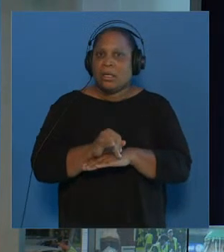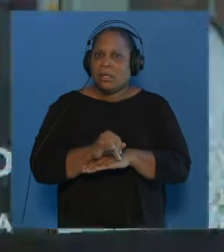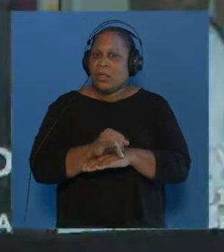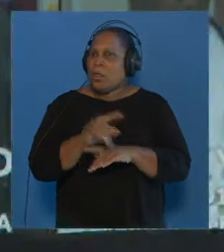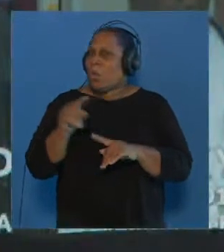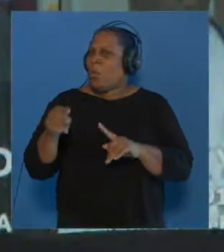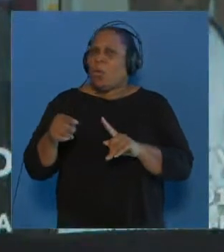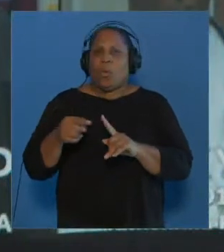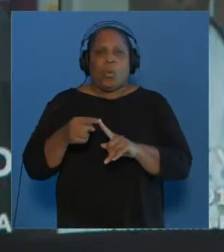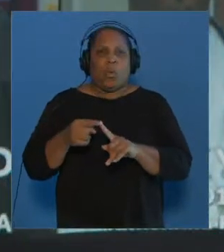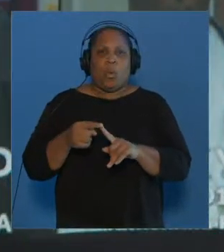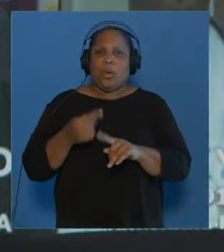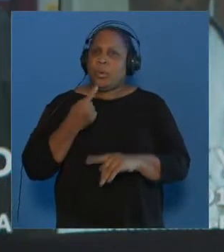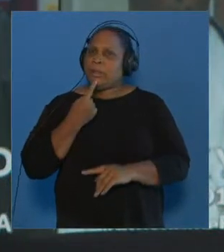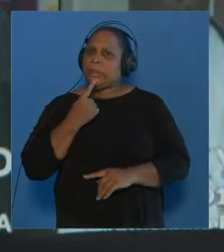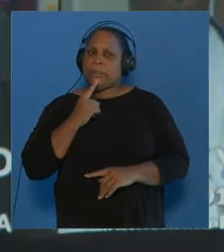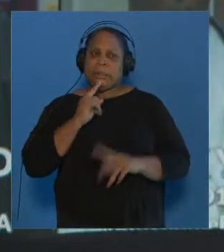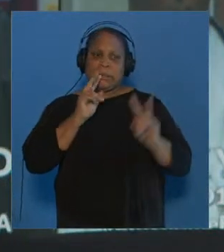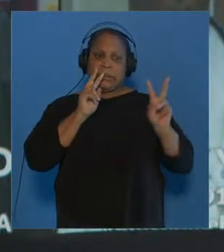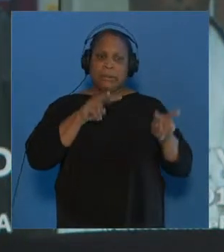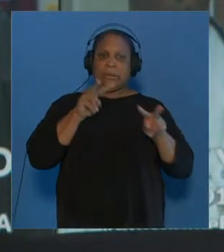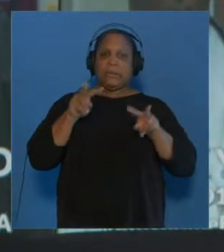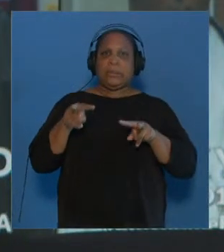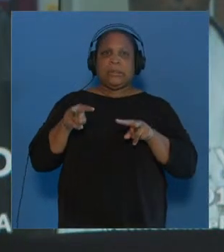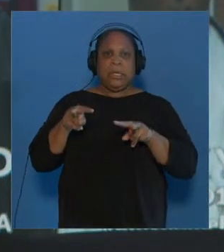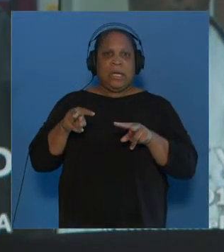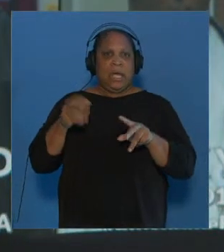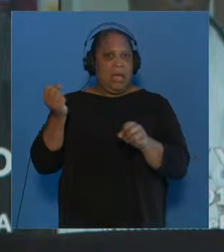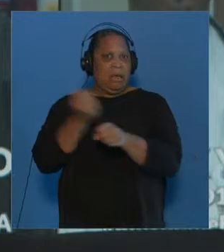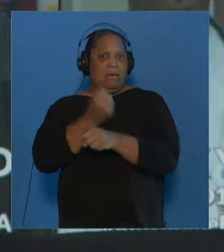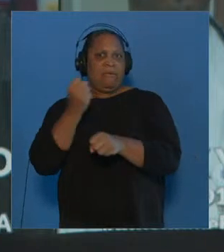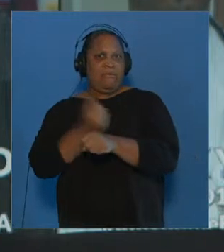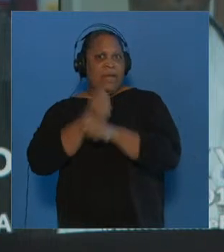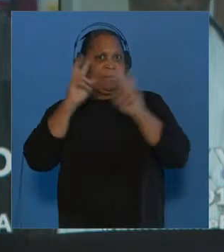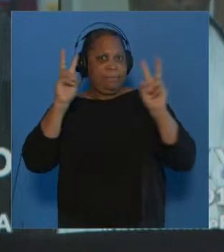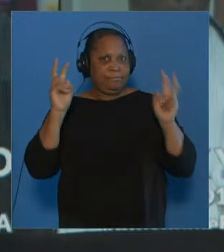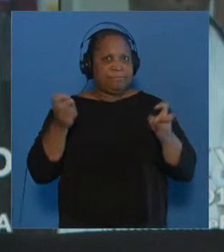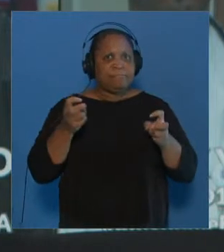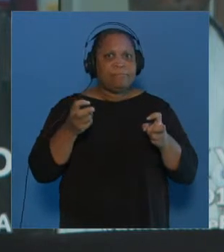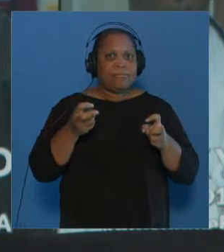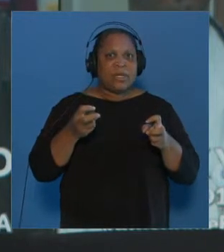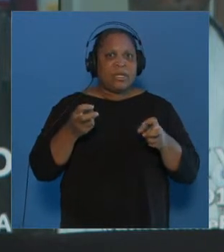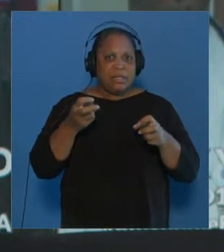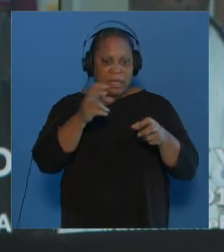we going to take a serious look and tackle these real issues plaguing our young people?